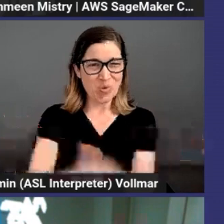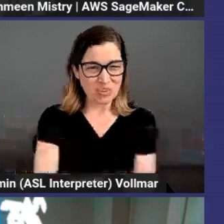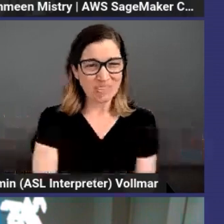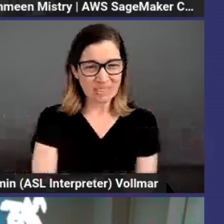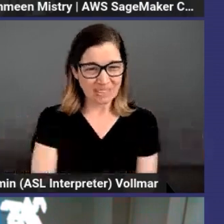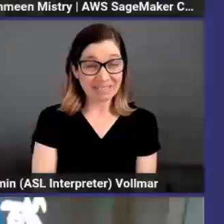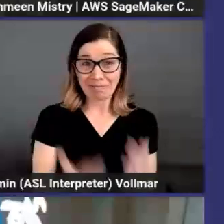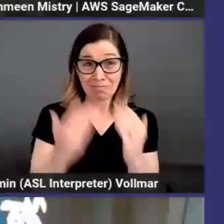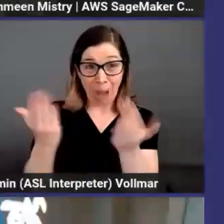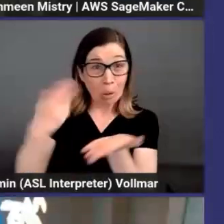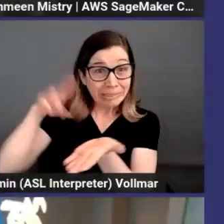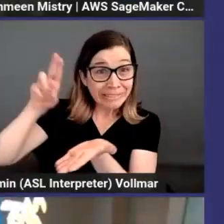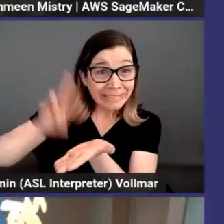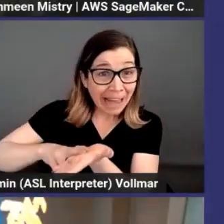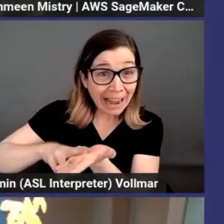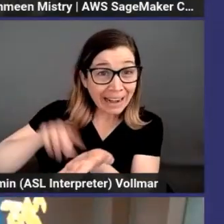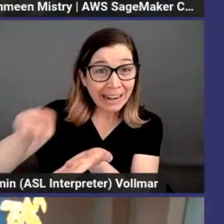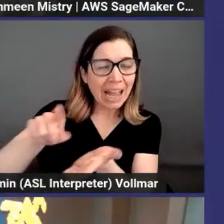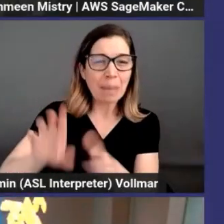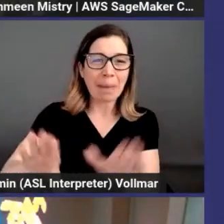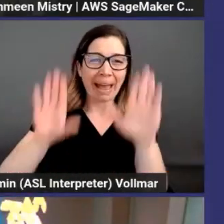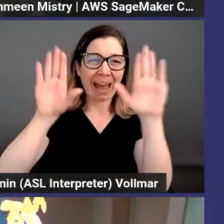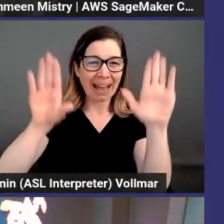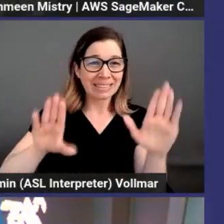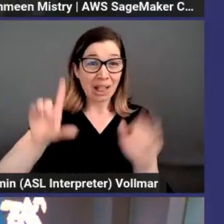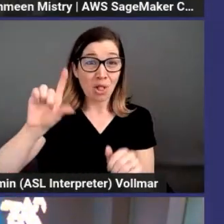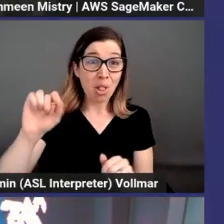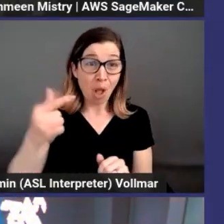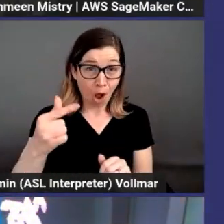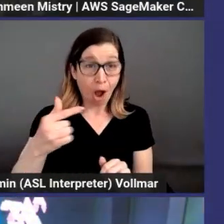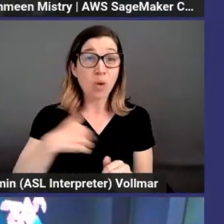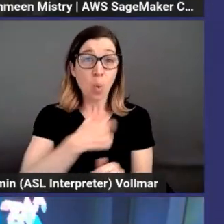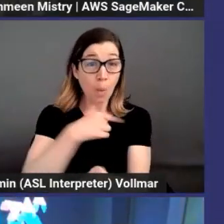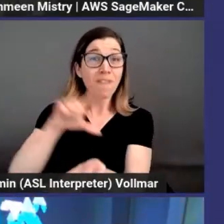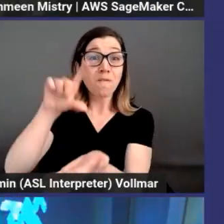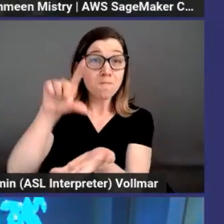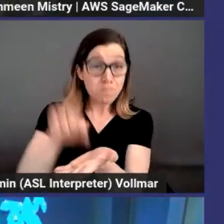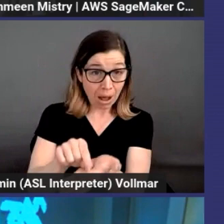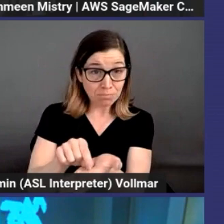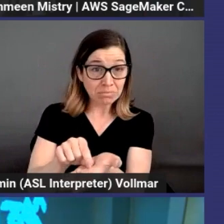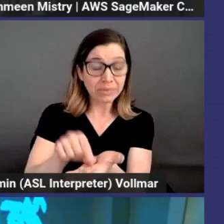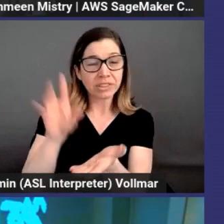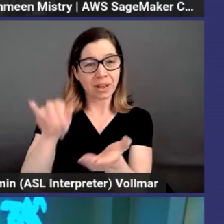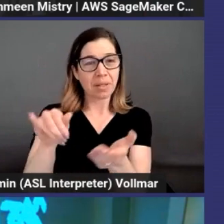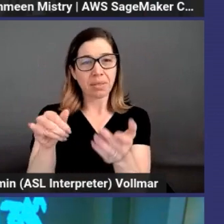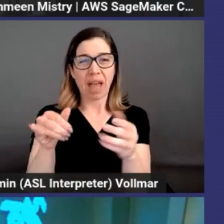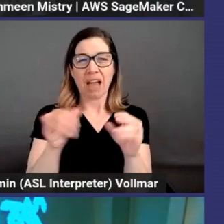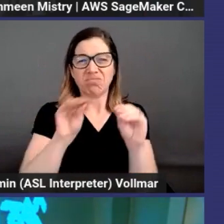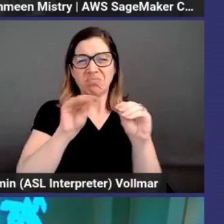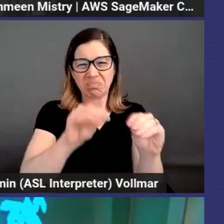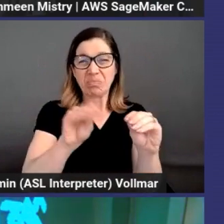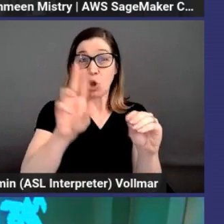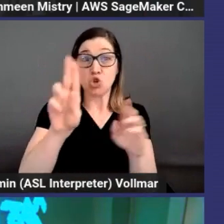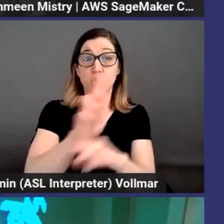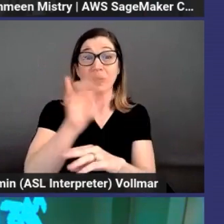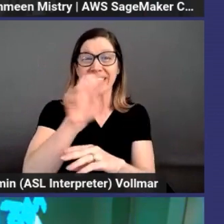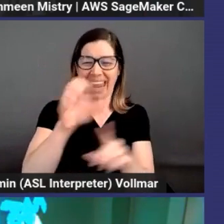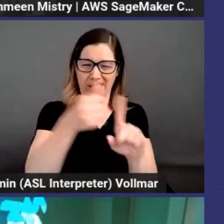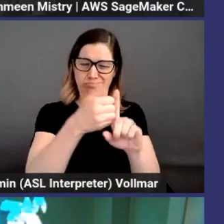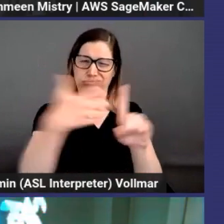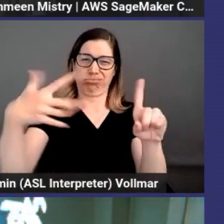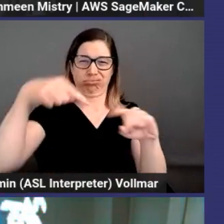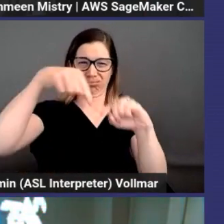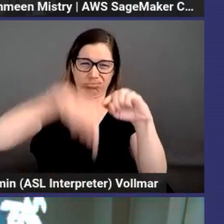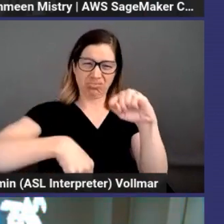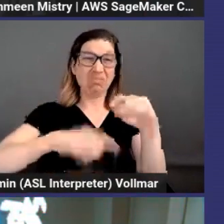Sign up for it. There is an excellent blog that we've published that goes into some of the computer vision use cases in more detail. It talks about how